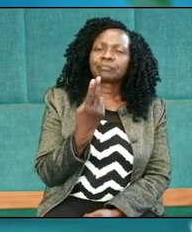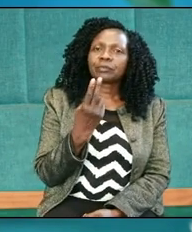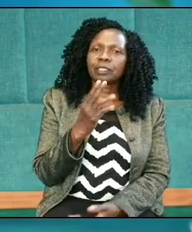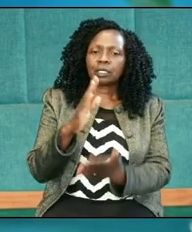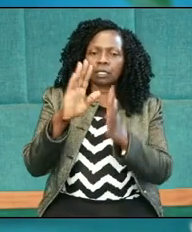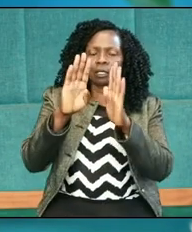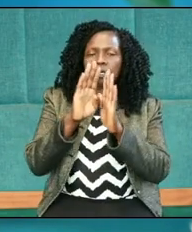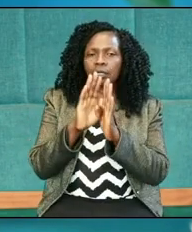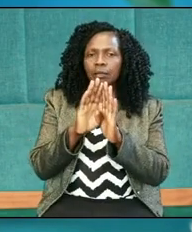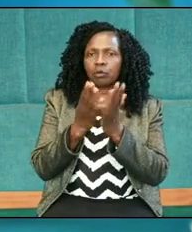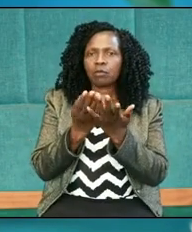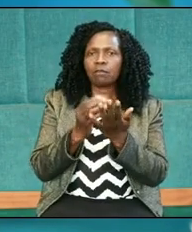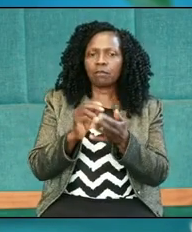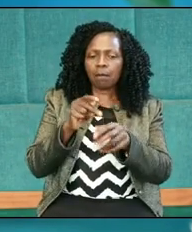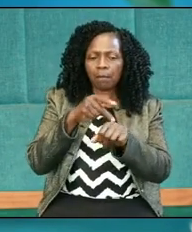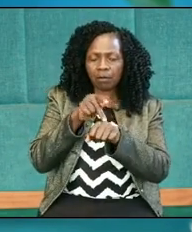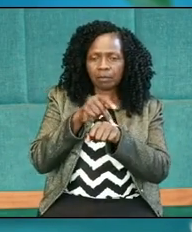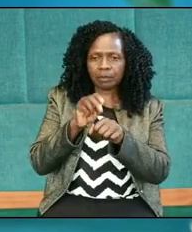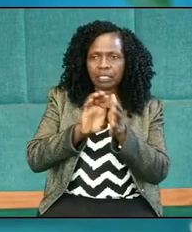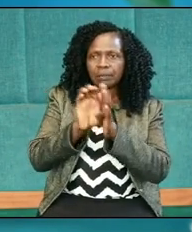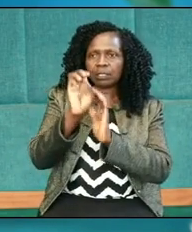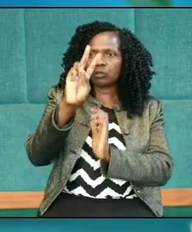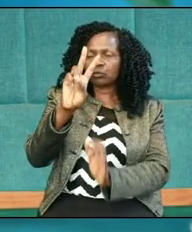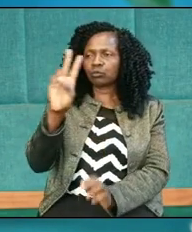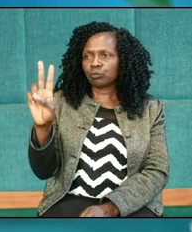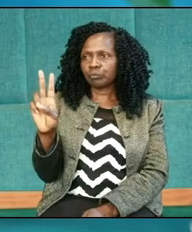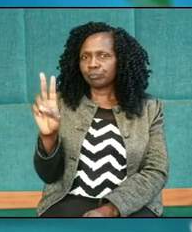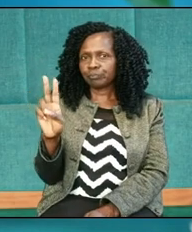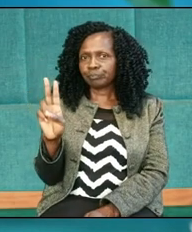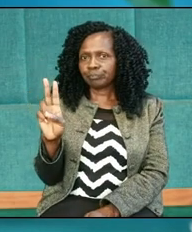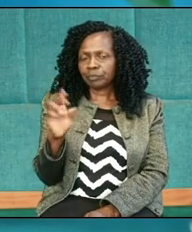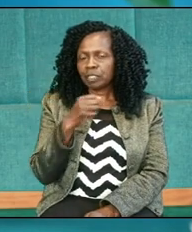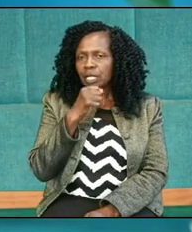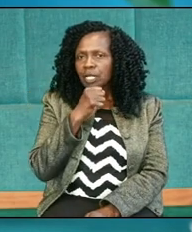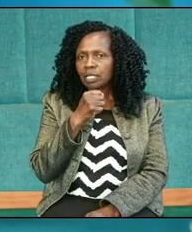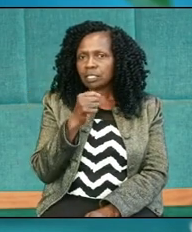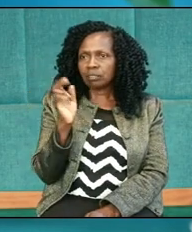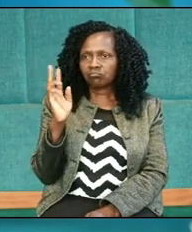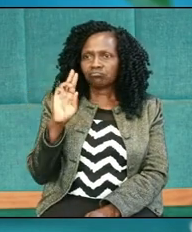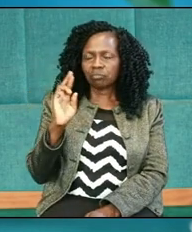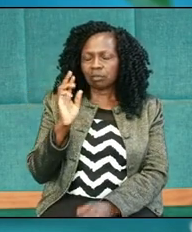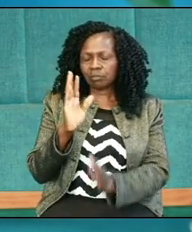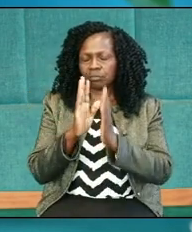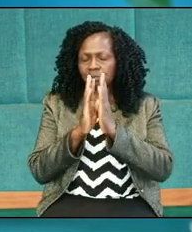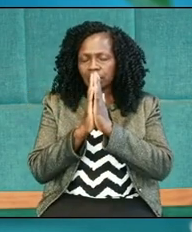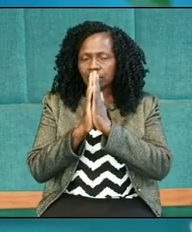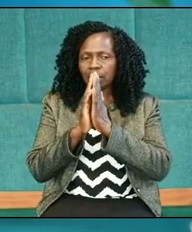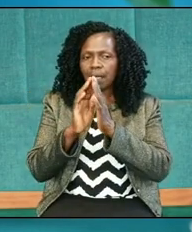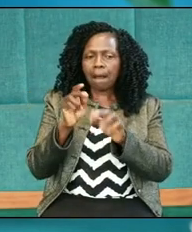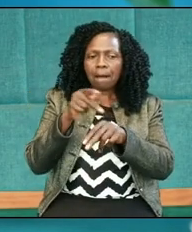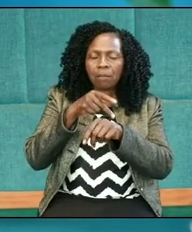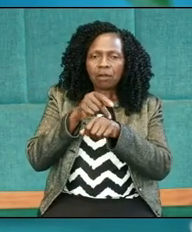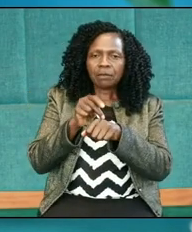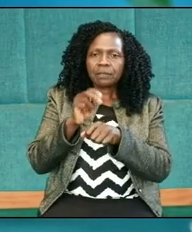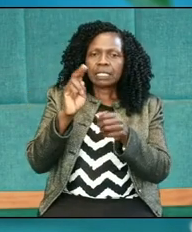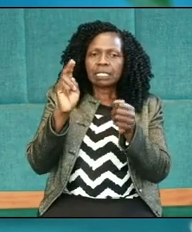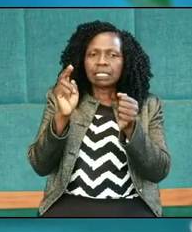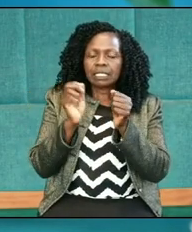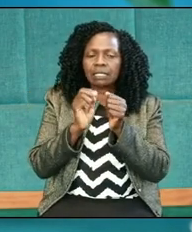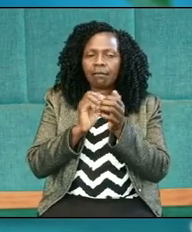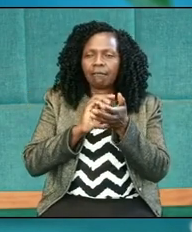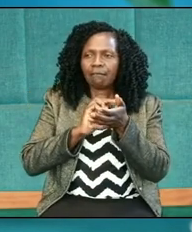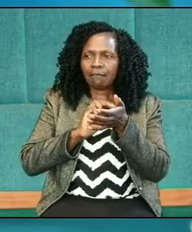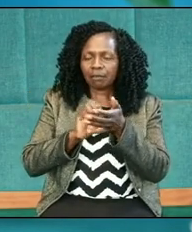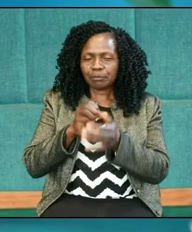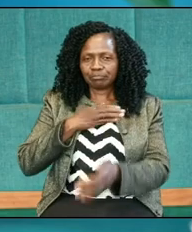The book of Proverbs chapter 22, because elders already prayed. Proverbs chapter 17,